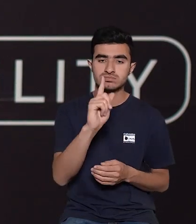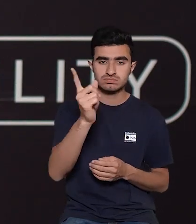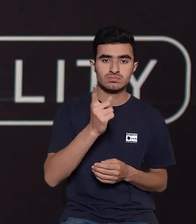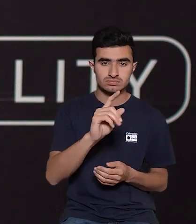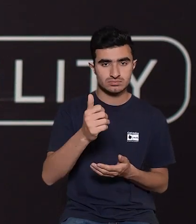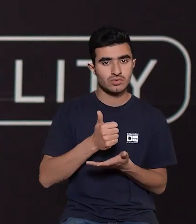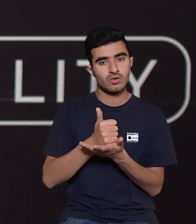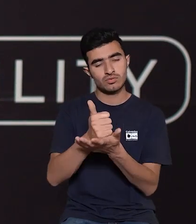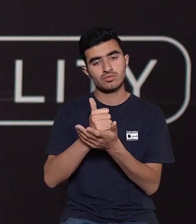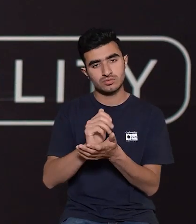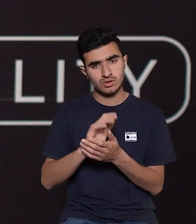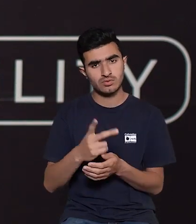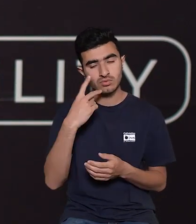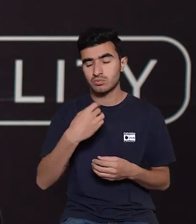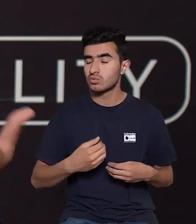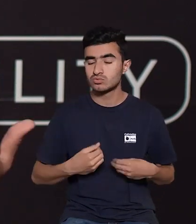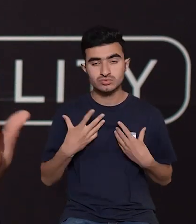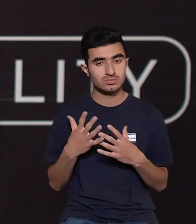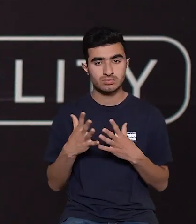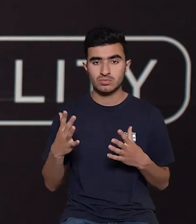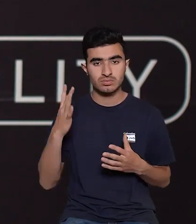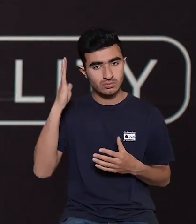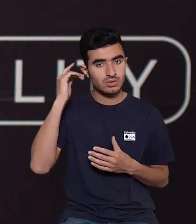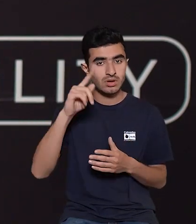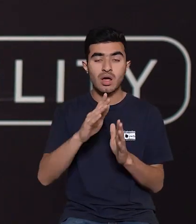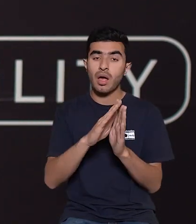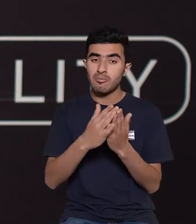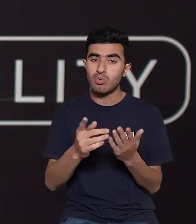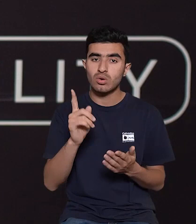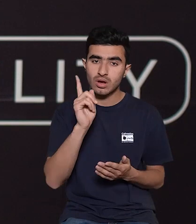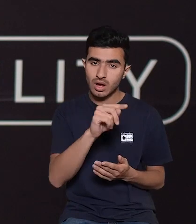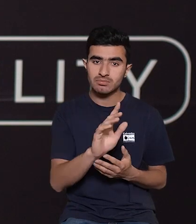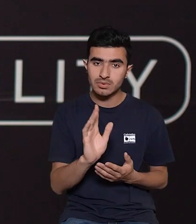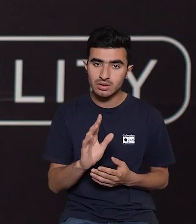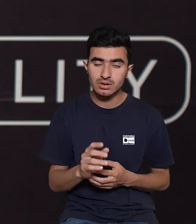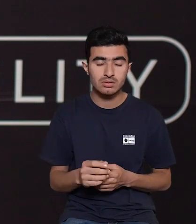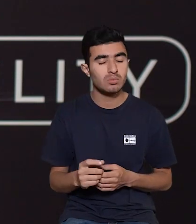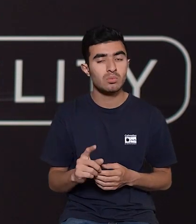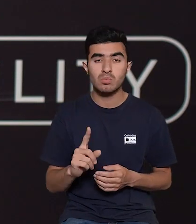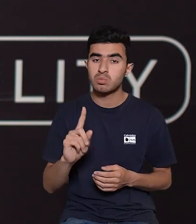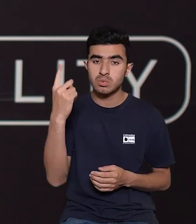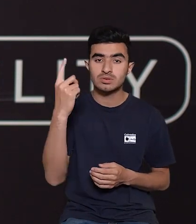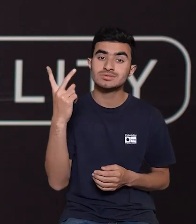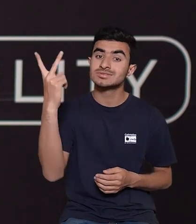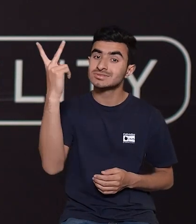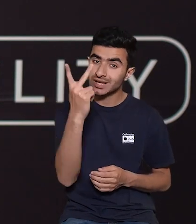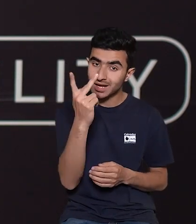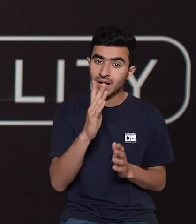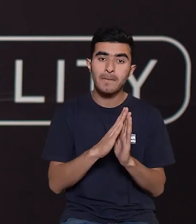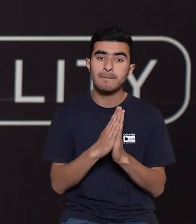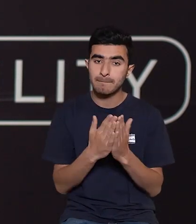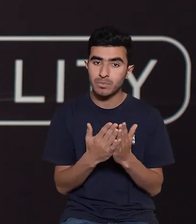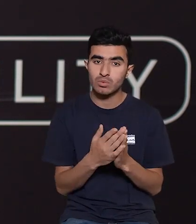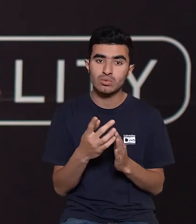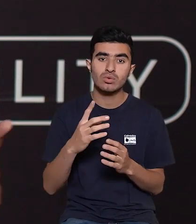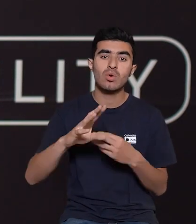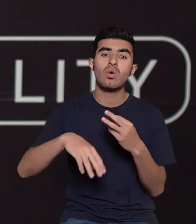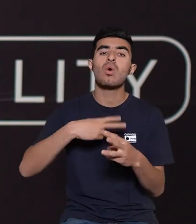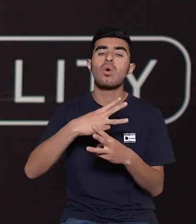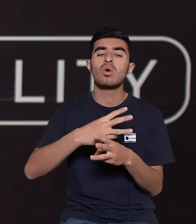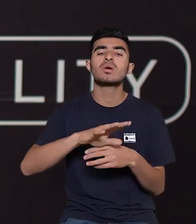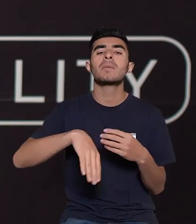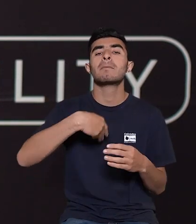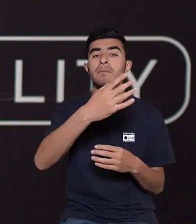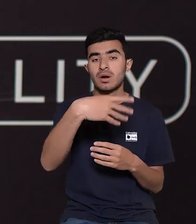Florida. And so we got really lucky, we were really fortunate, and the book became only the 2nd